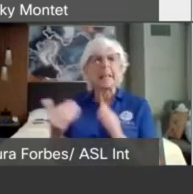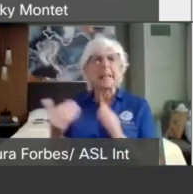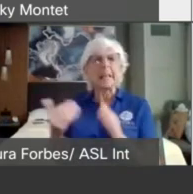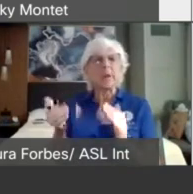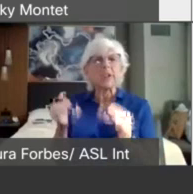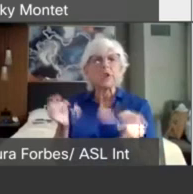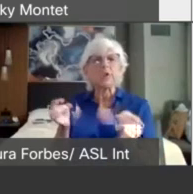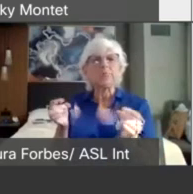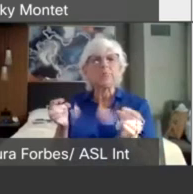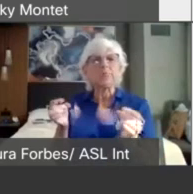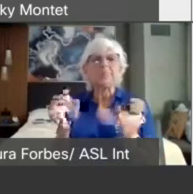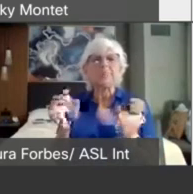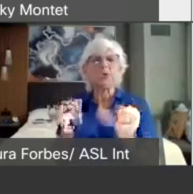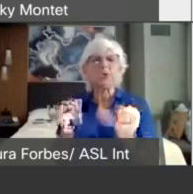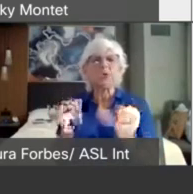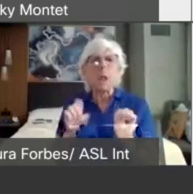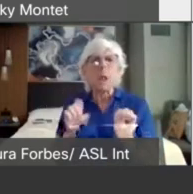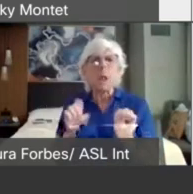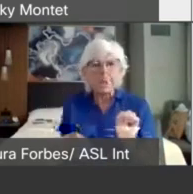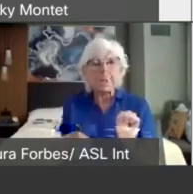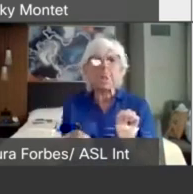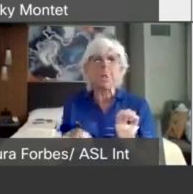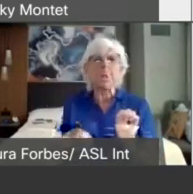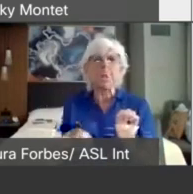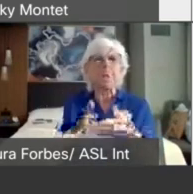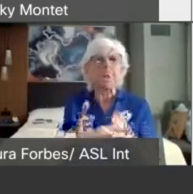How can someone qualify for either one?